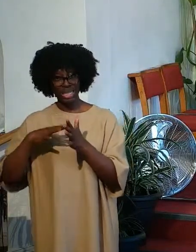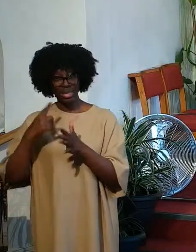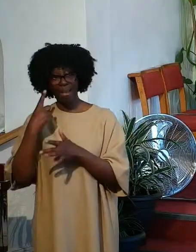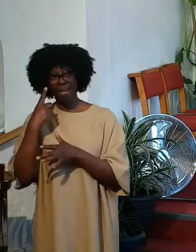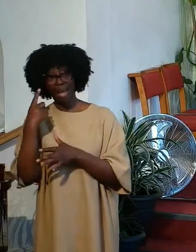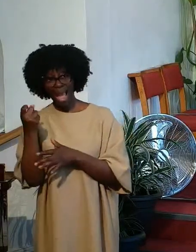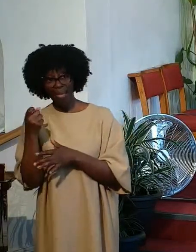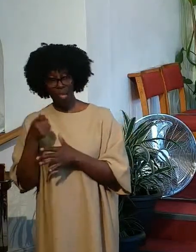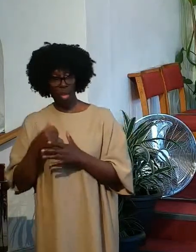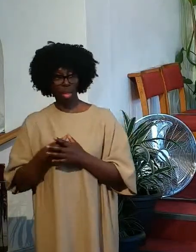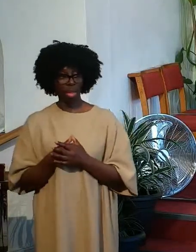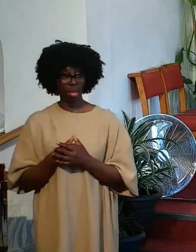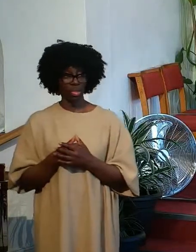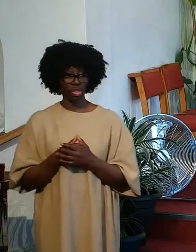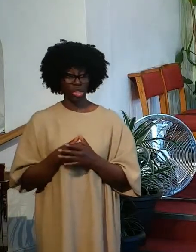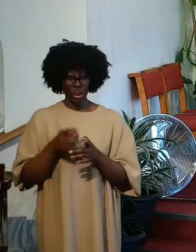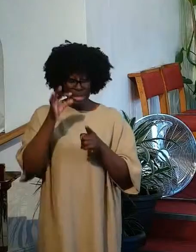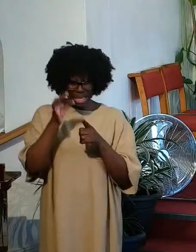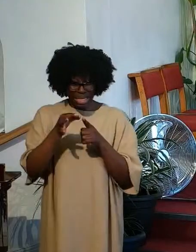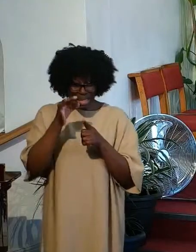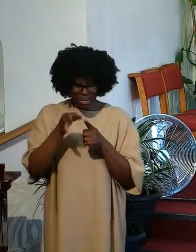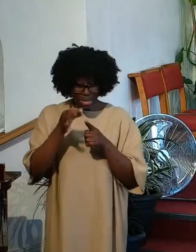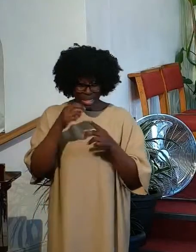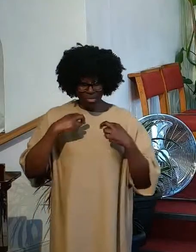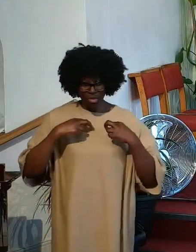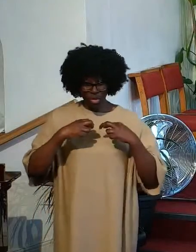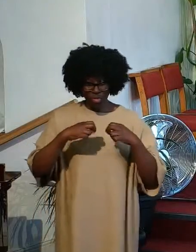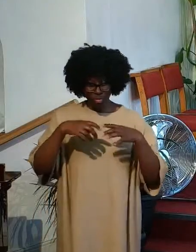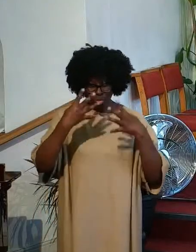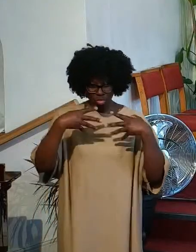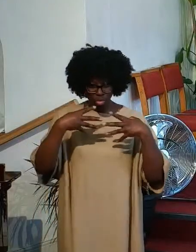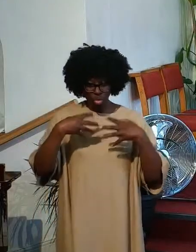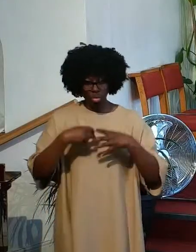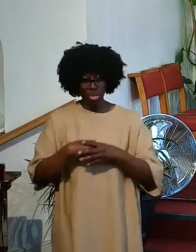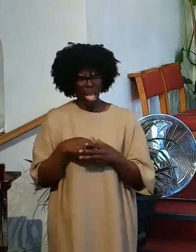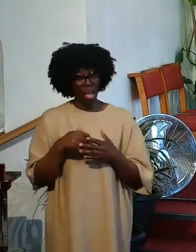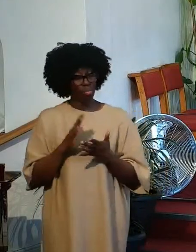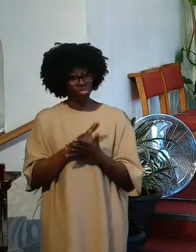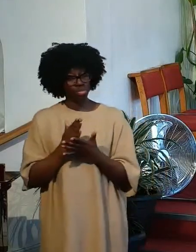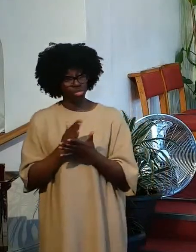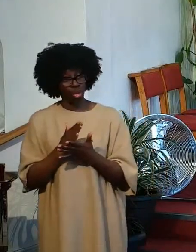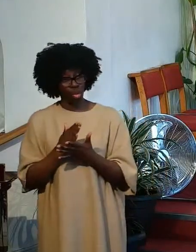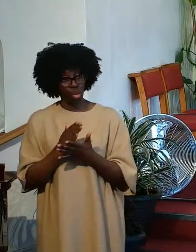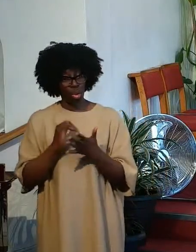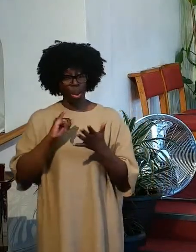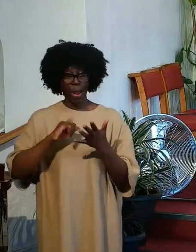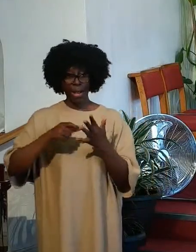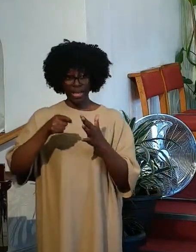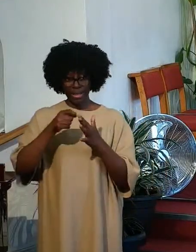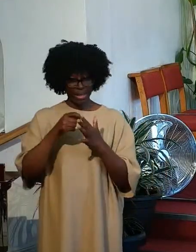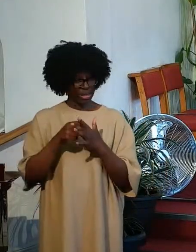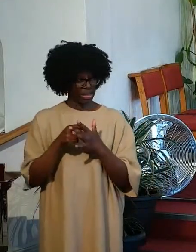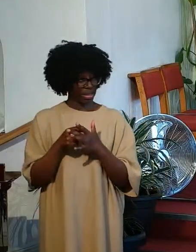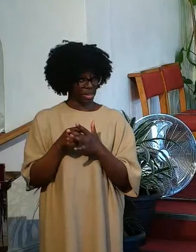oils. So I don't know the specifics, but I think it's better to increase the whole food